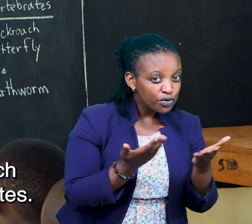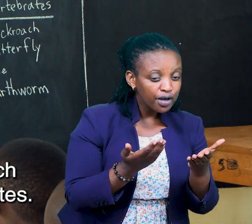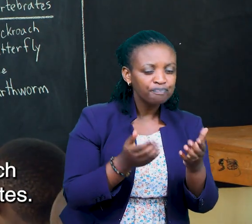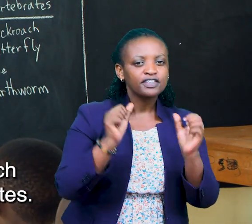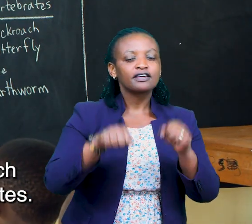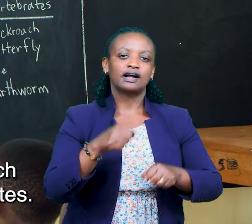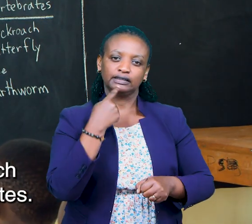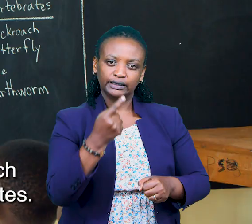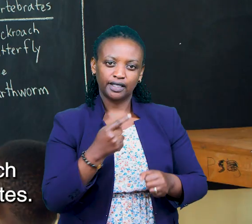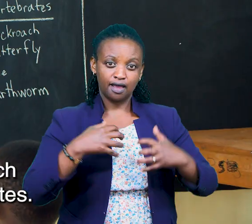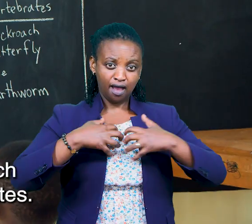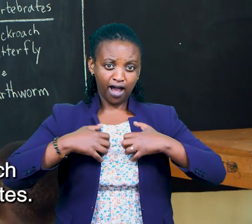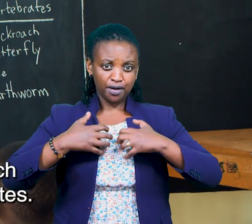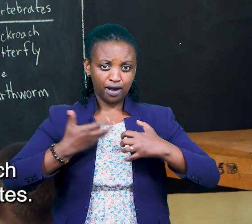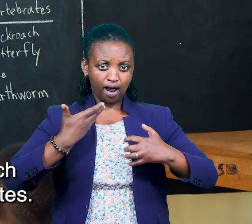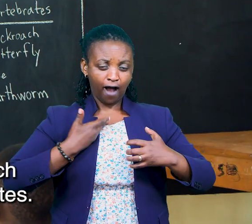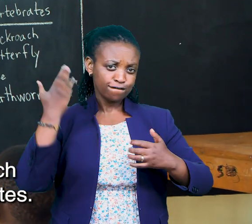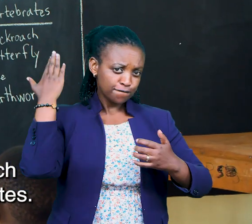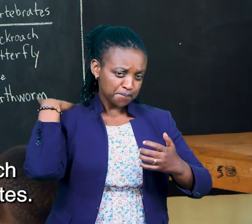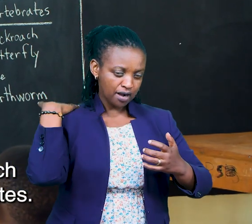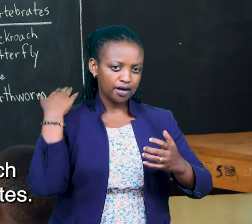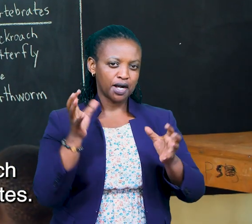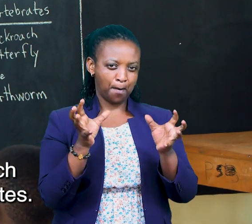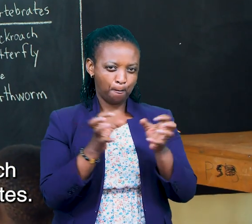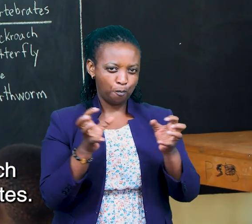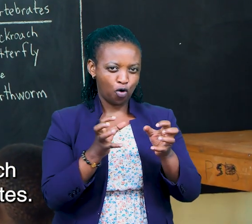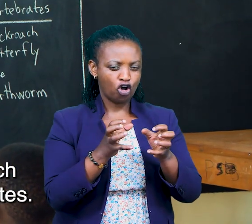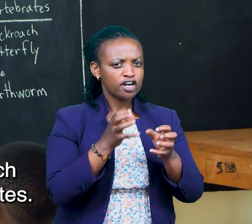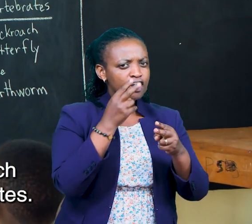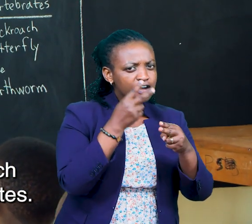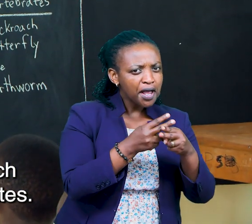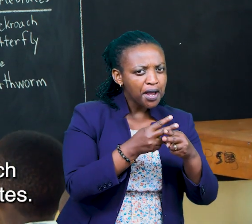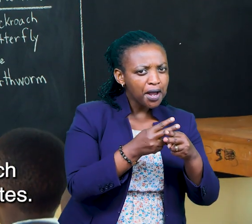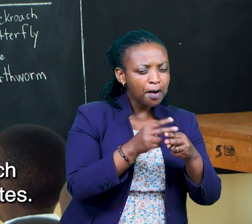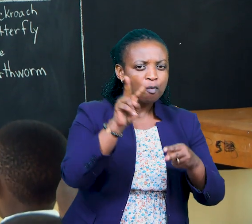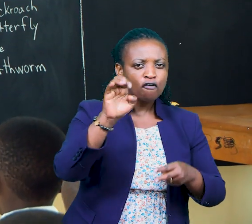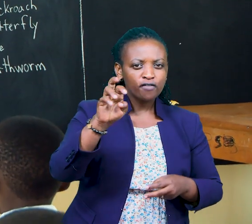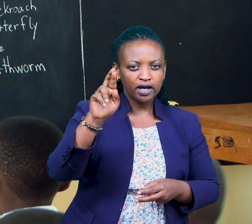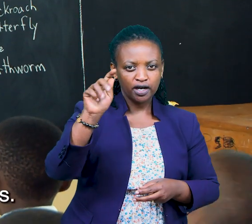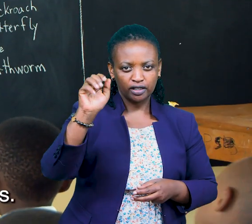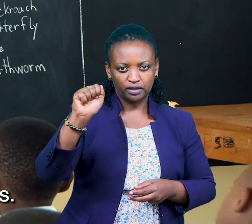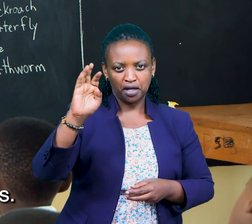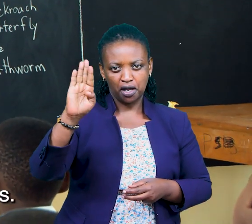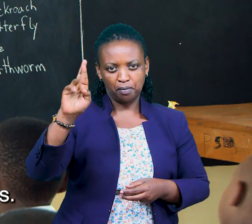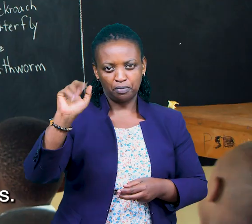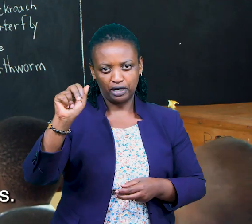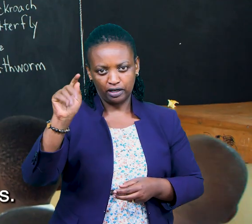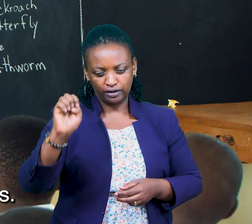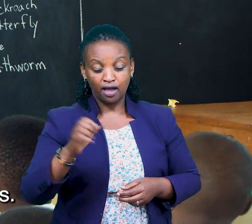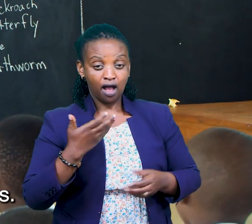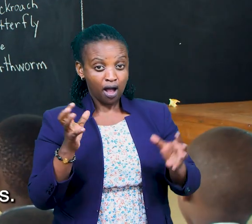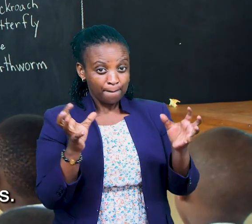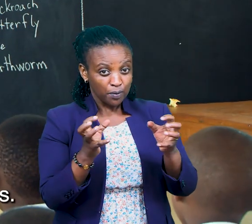we say that the animals which have a backbone are known as vertebrates, and those which